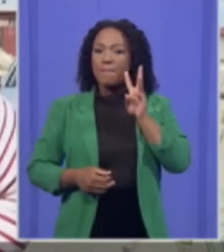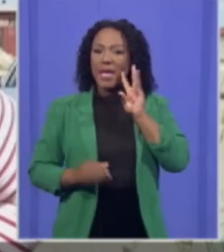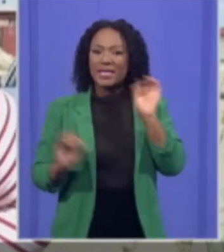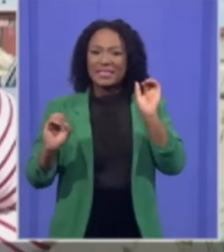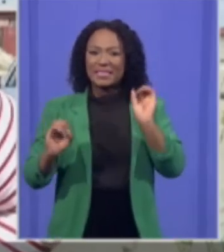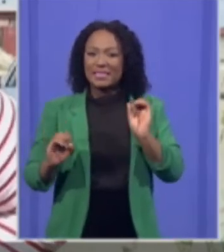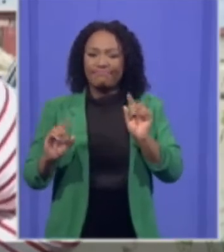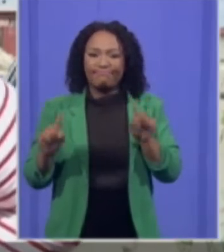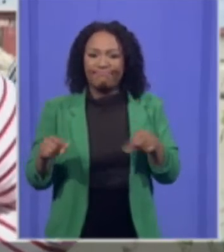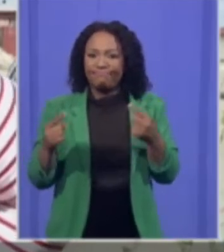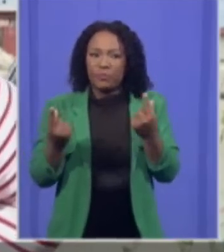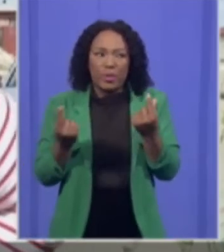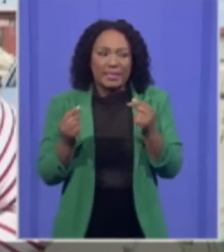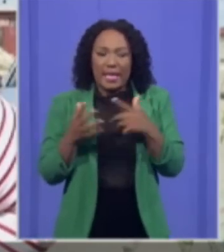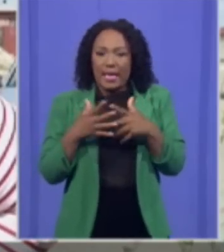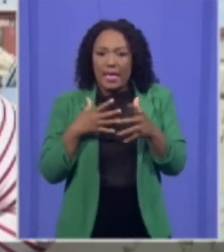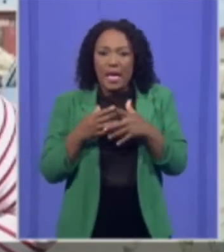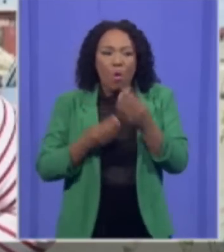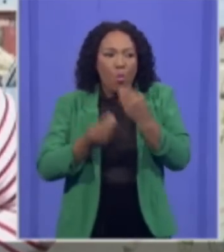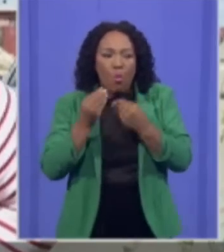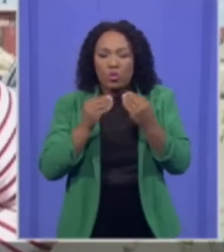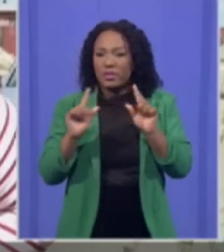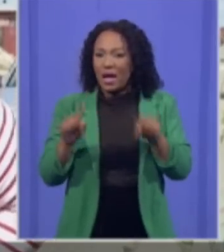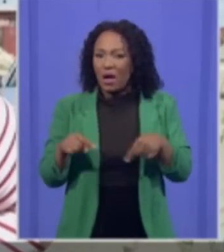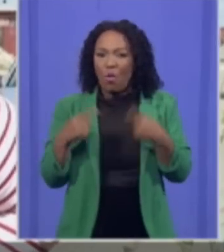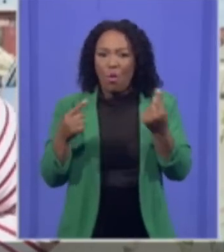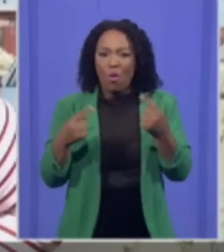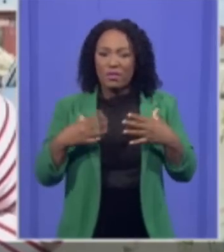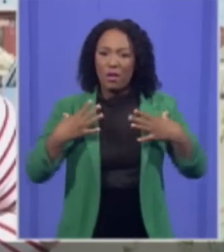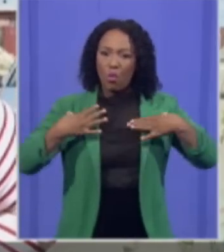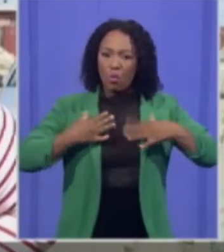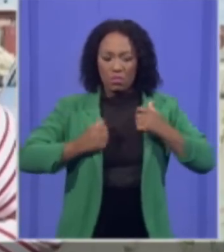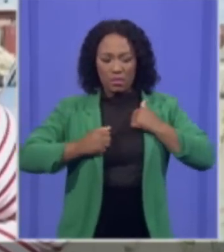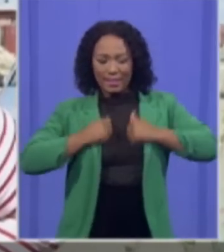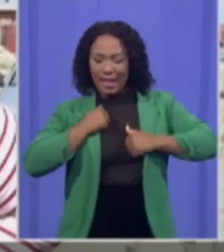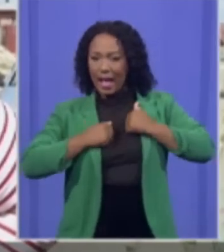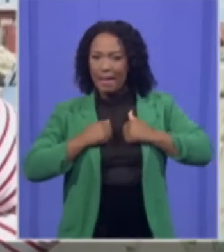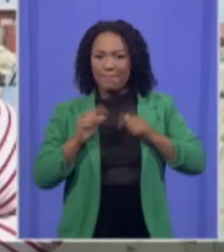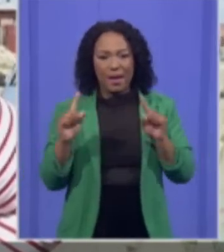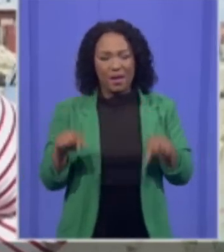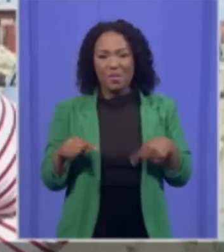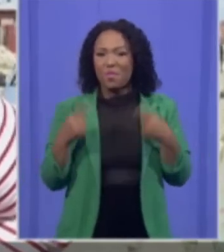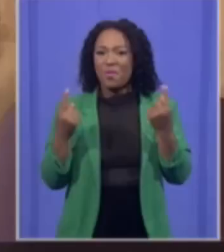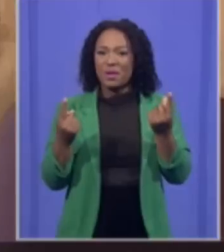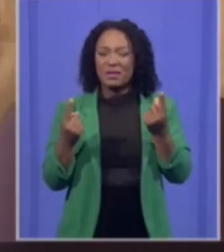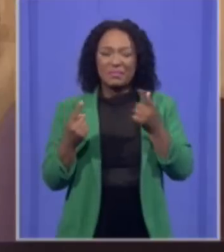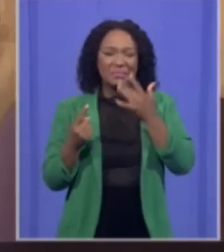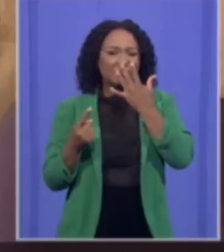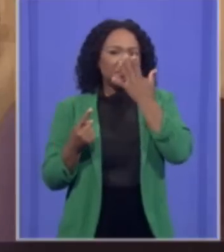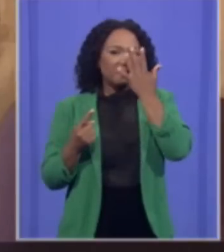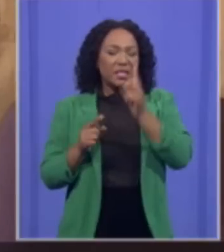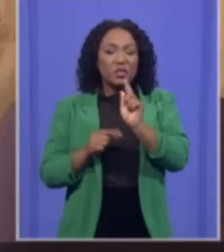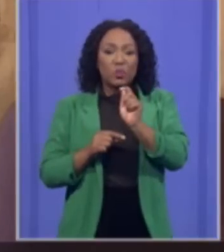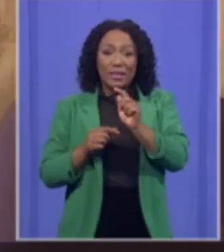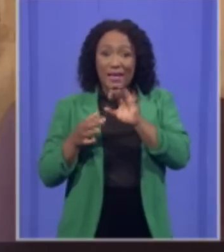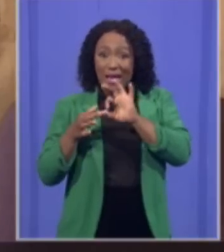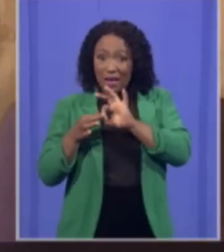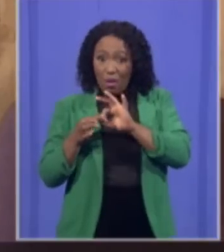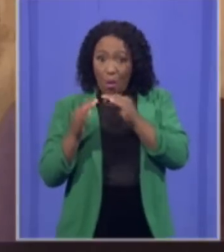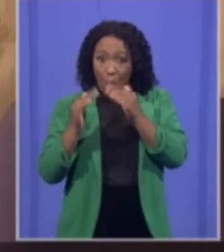ho ja ha re kgone ho hlapa wa nkga di-toilet tse ka matlong tsona ke bothata. Bothata ba rona